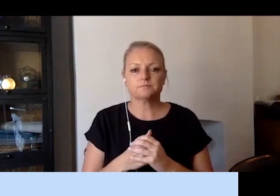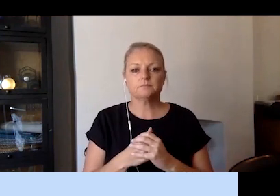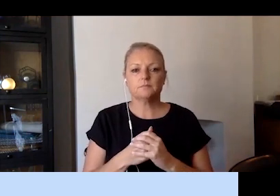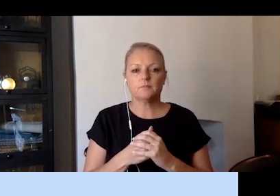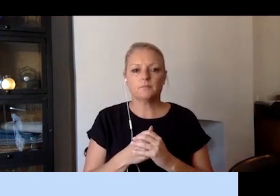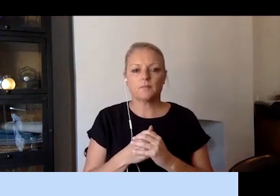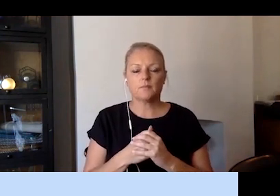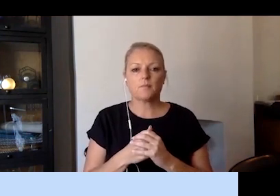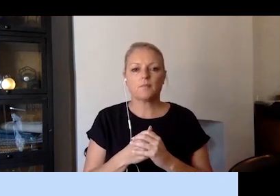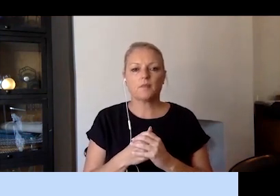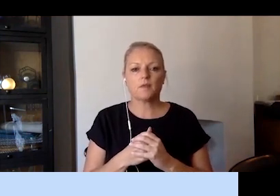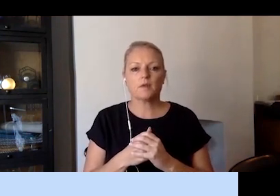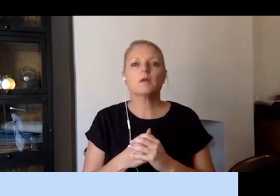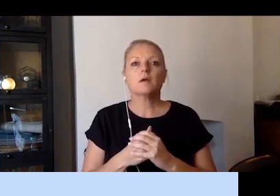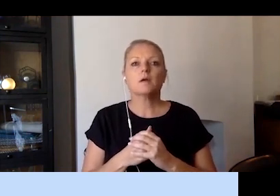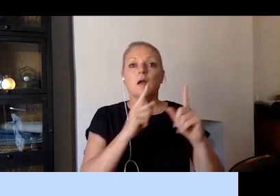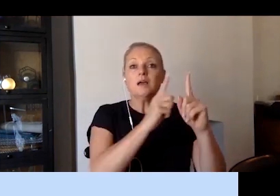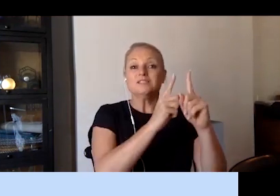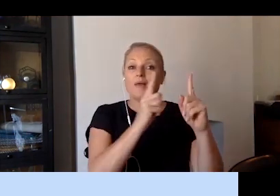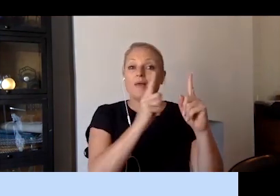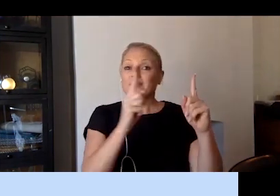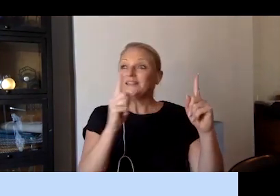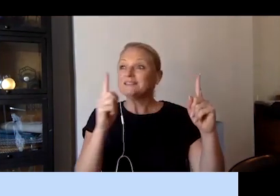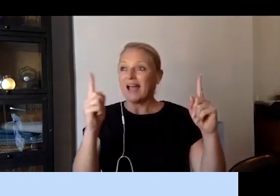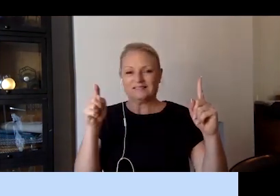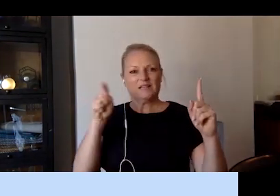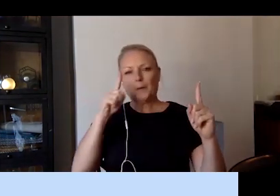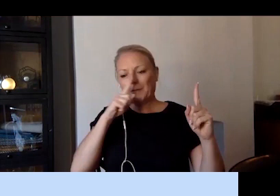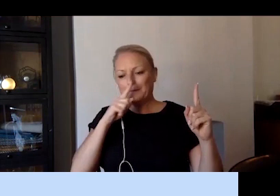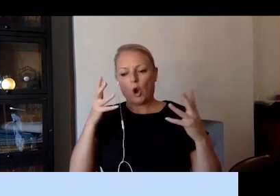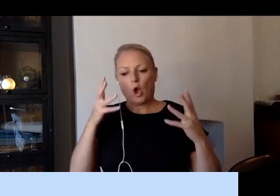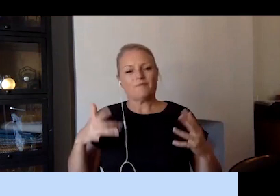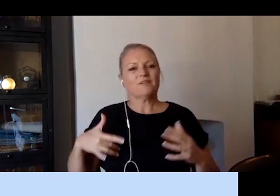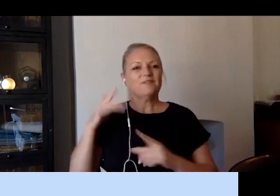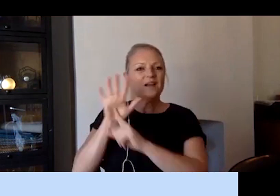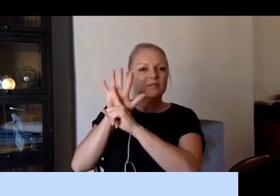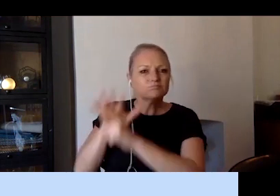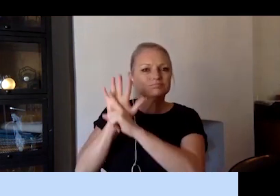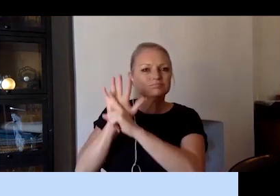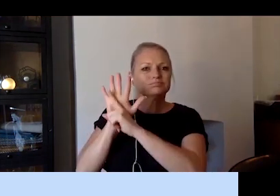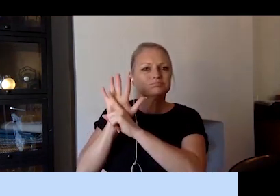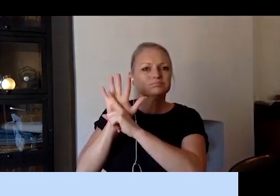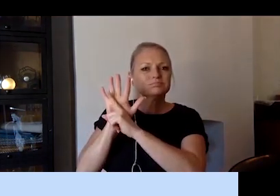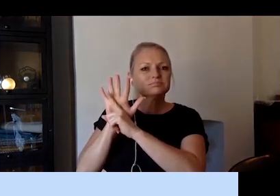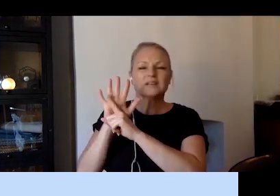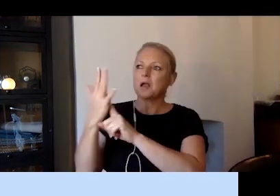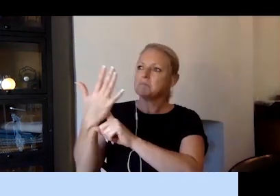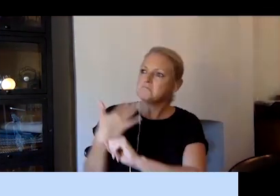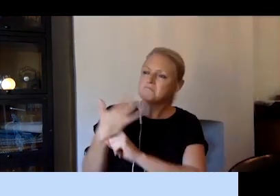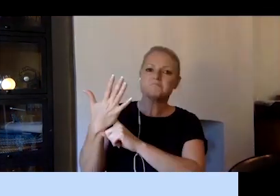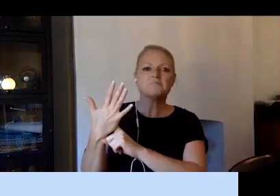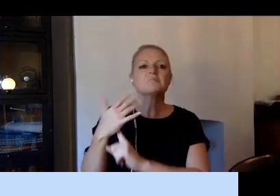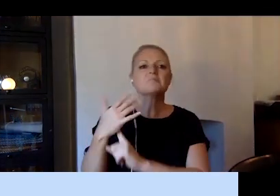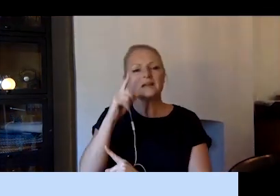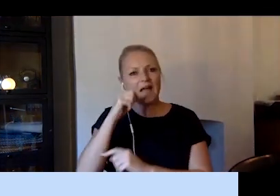show resilience and high levels of well-being. So that doesn't mean that they never experience any challenges to their mental health,